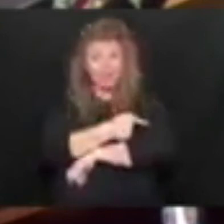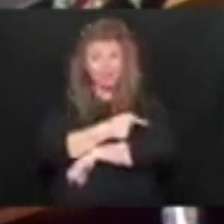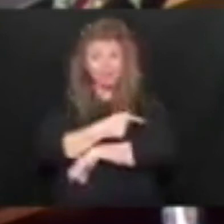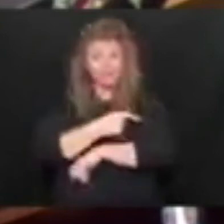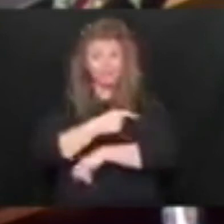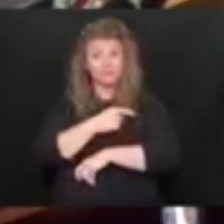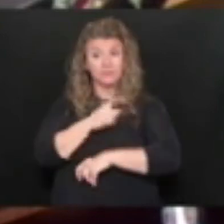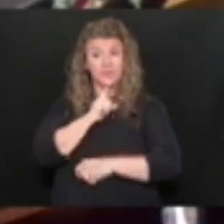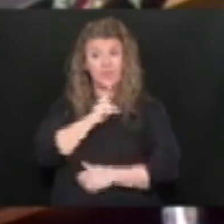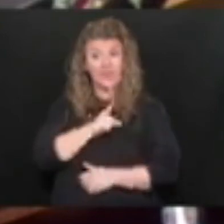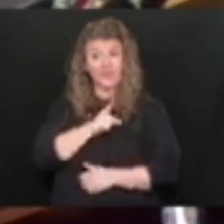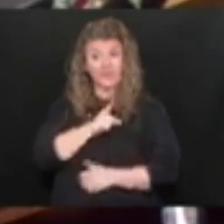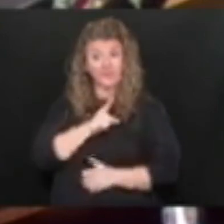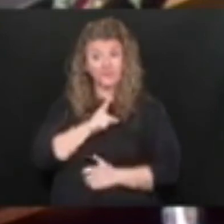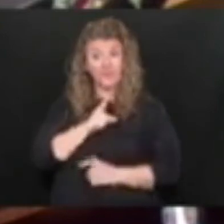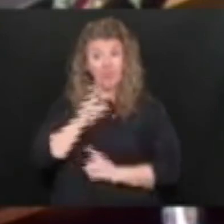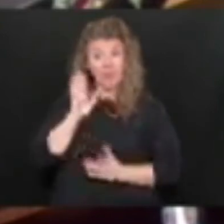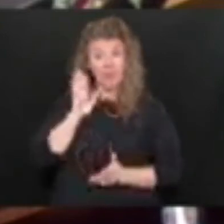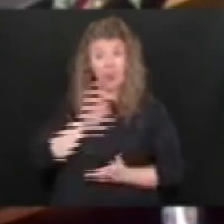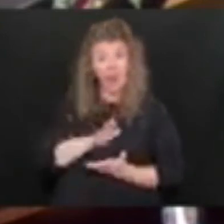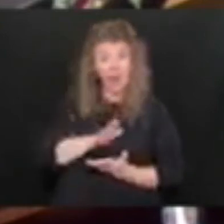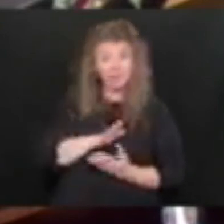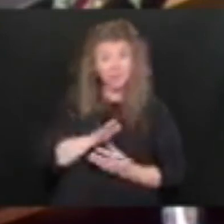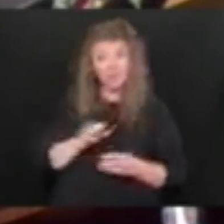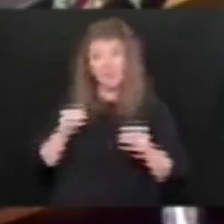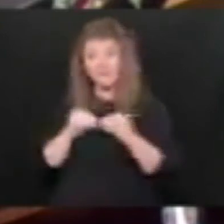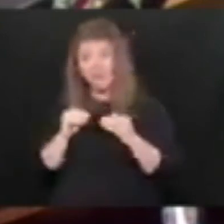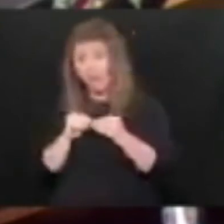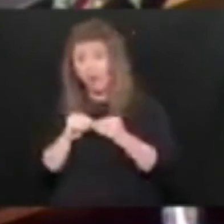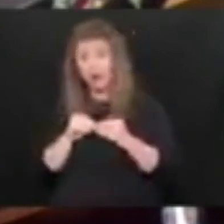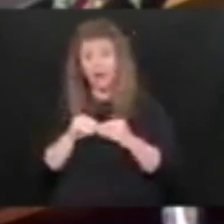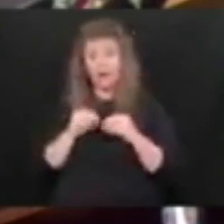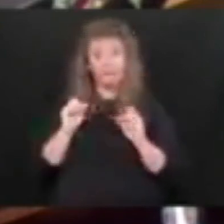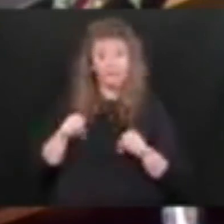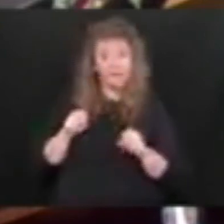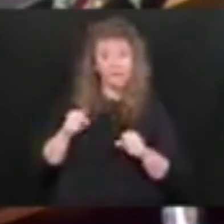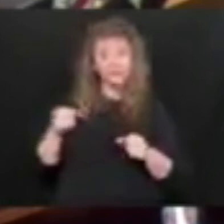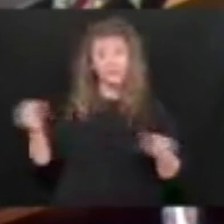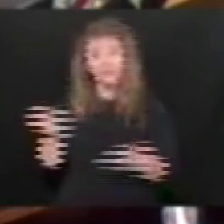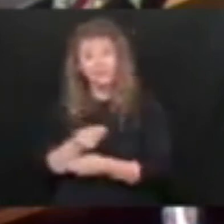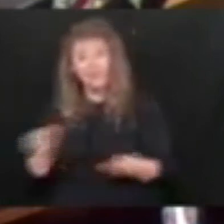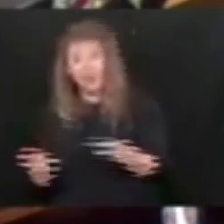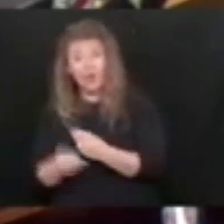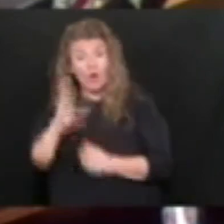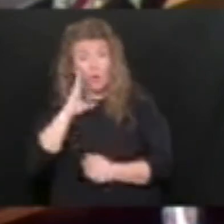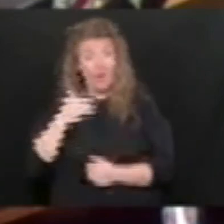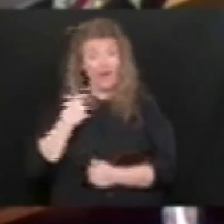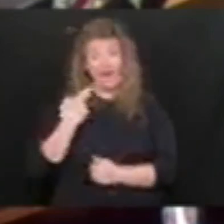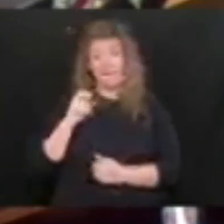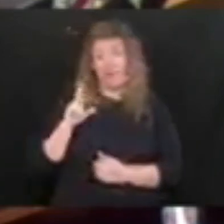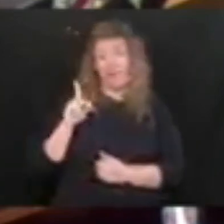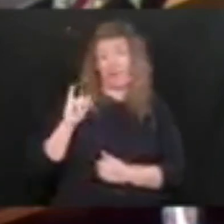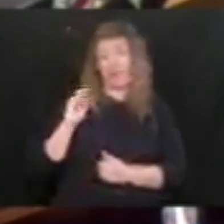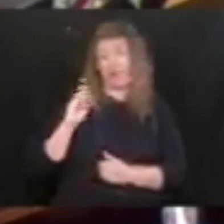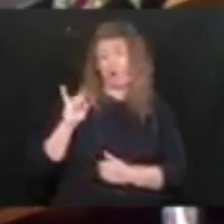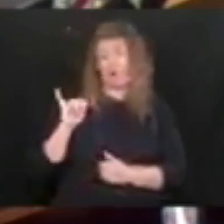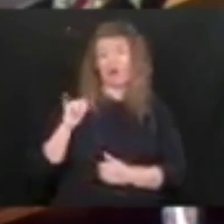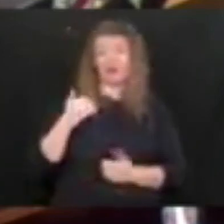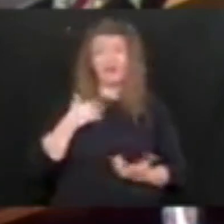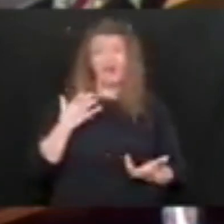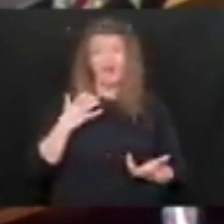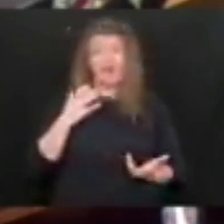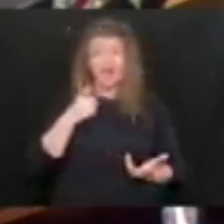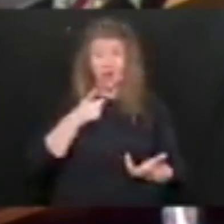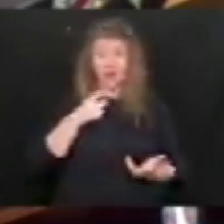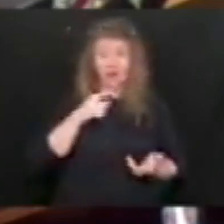the more of us who get vaccinated builds toward herd immunity. But I kind of recall that if you're vaccinated, you can